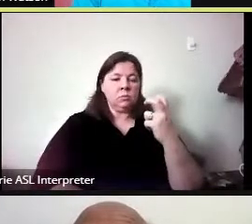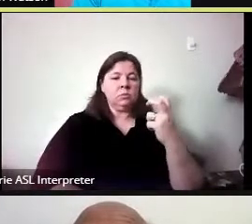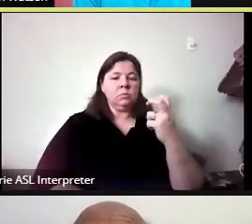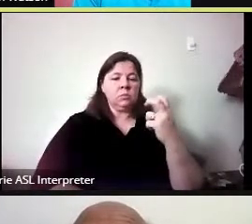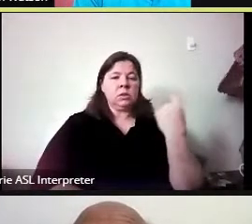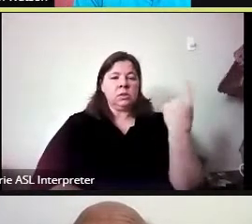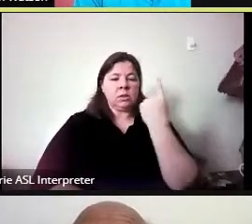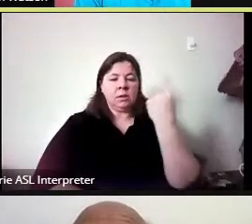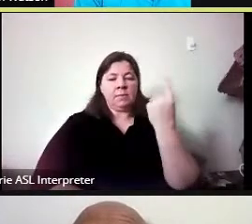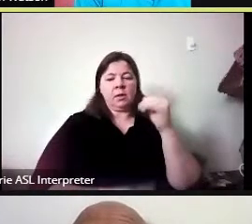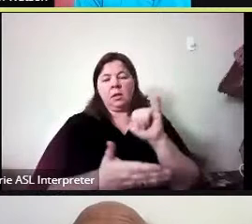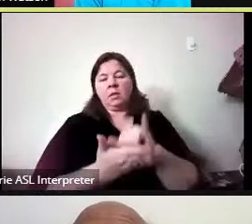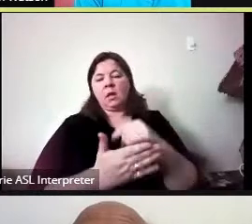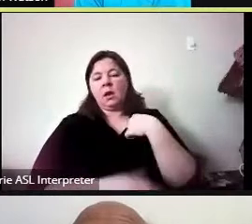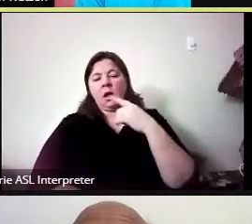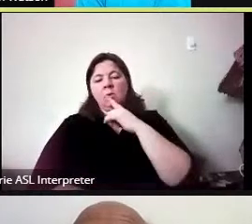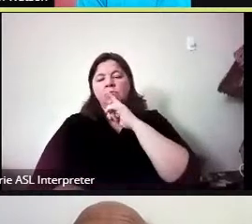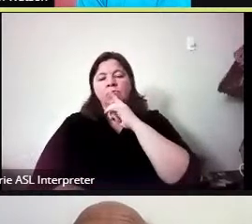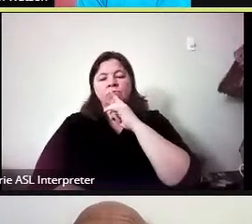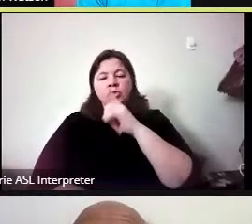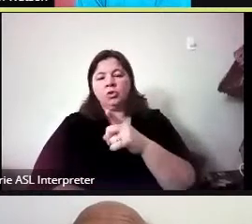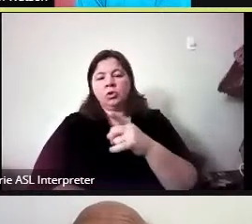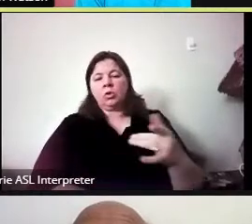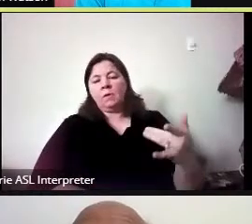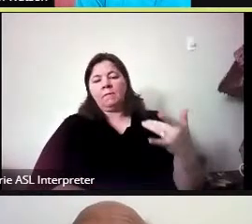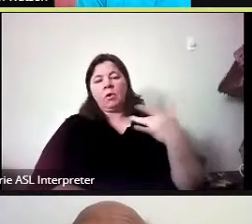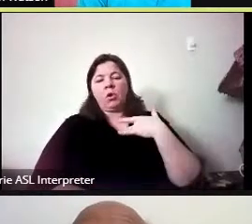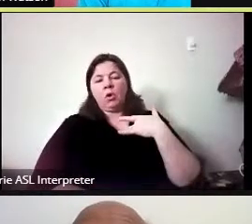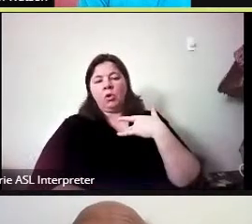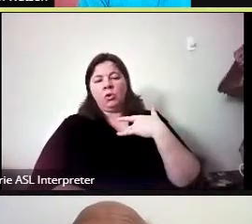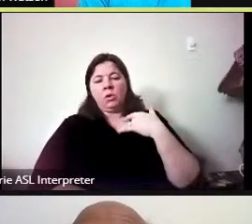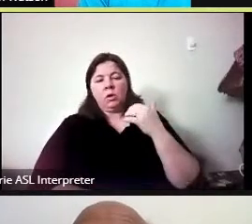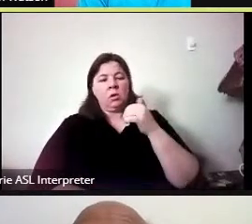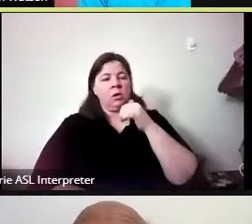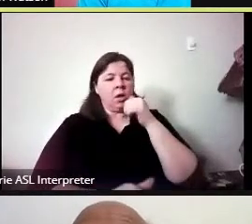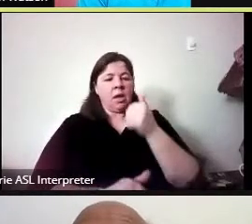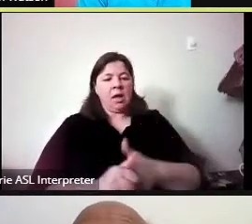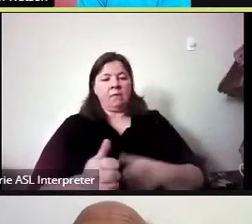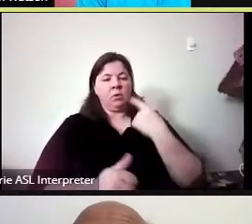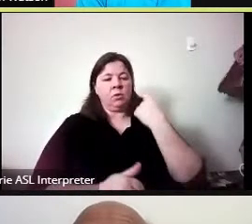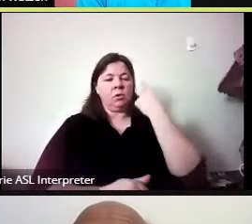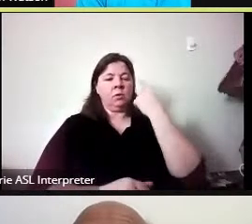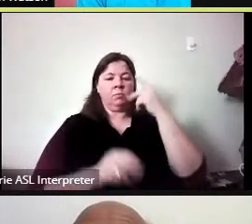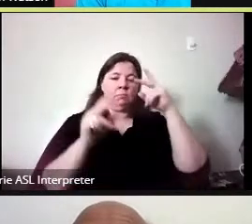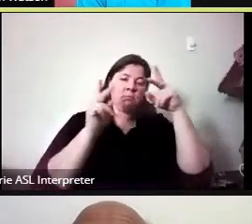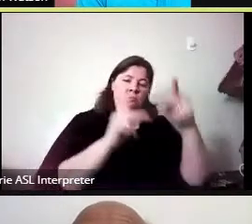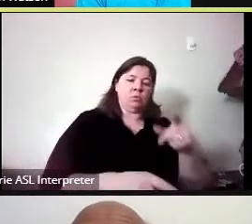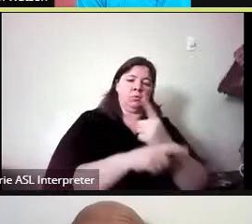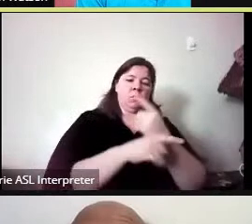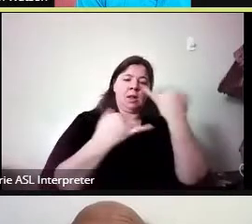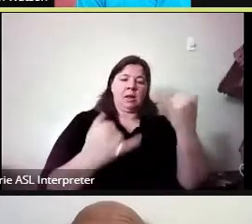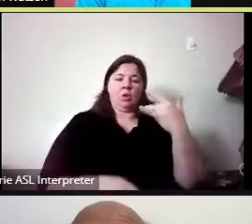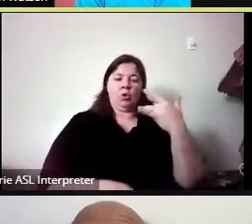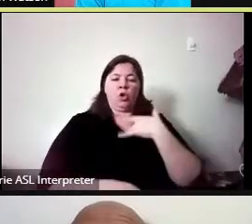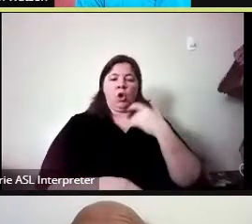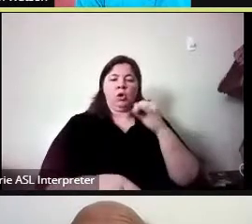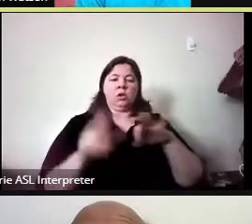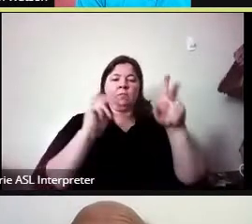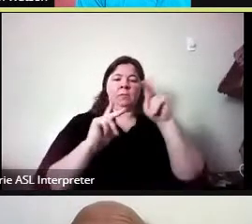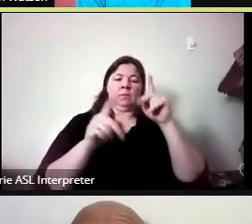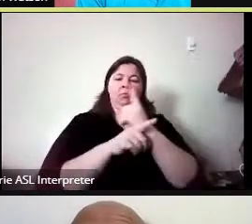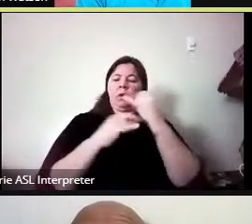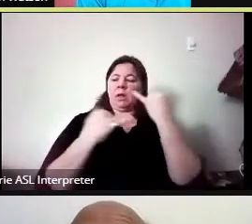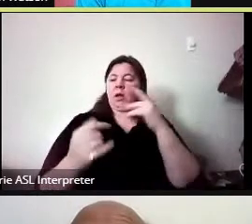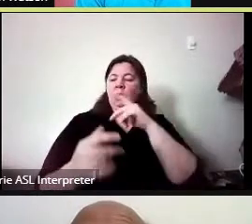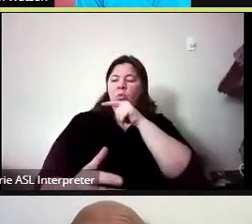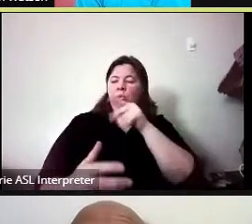something that's, I'm sure, is on the heart, probably not of every single person right now, but definitely in the hearts of the people who are plugged in.